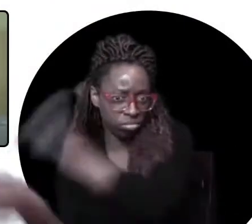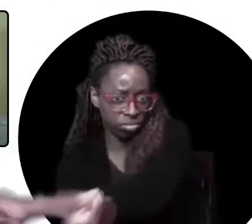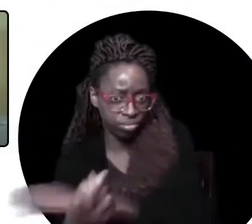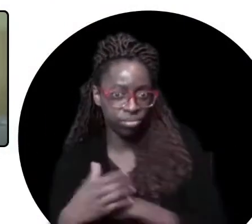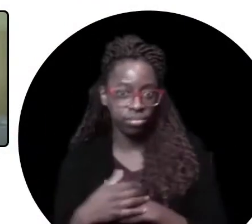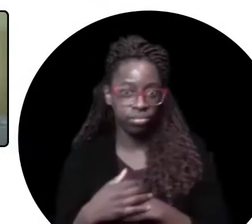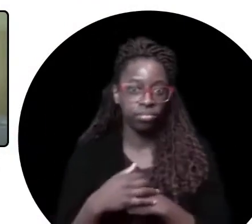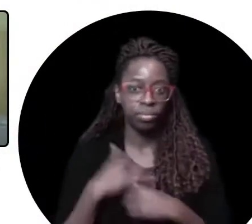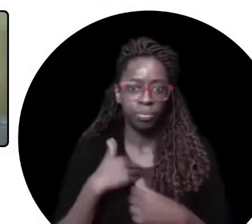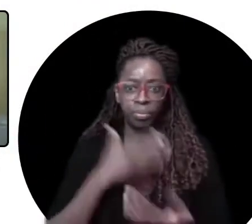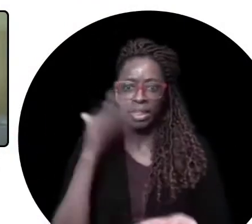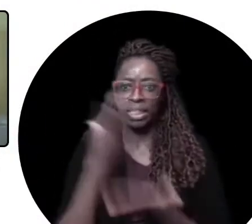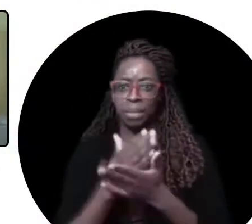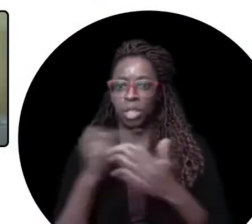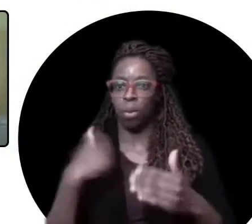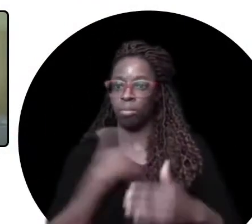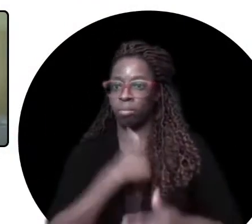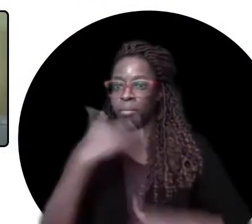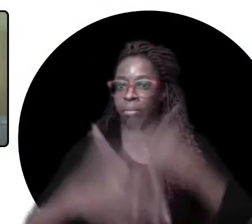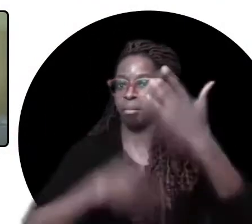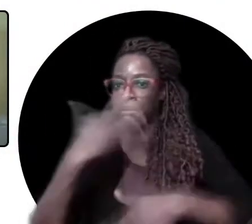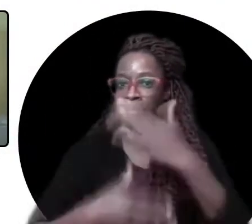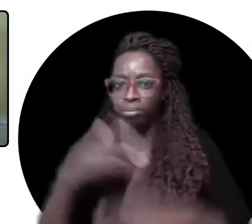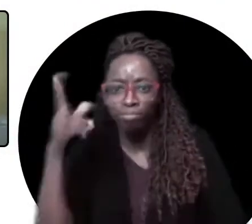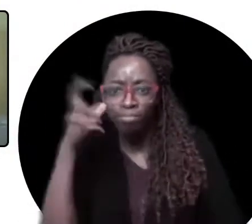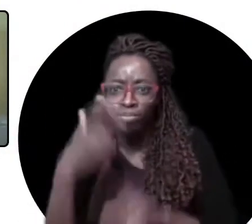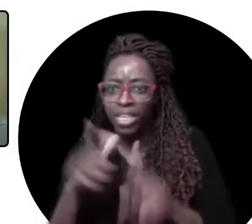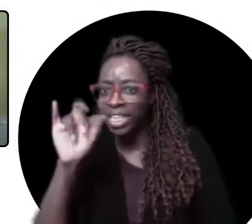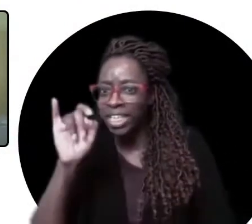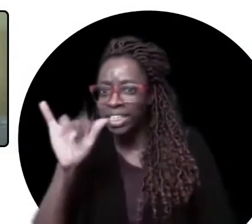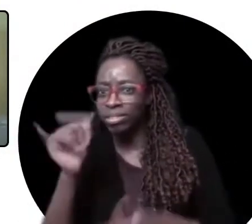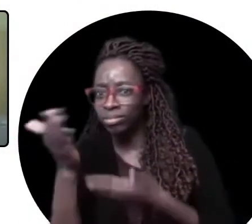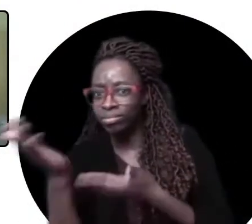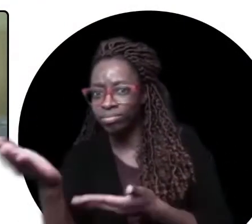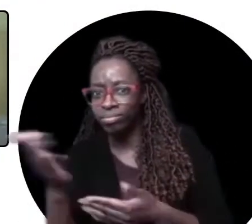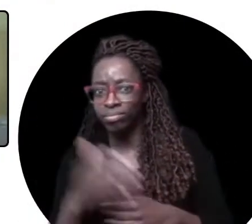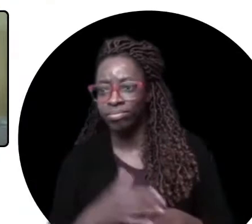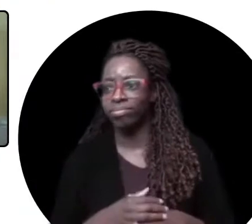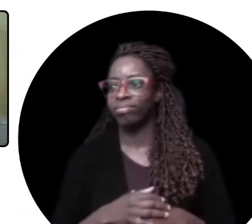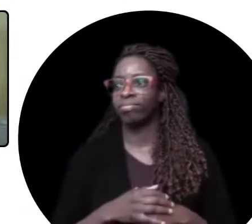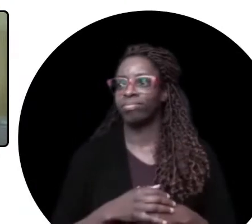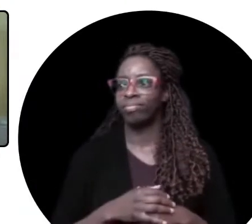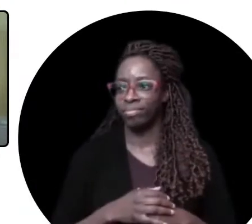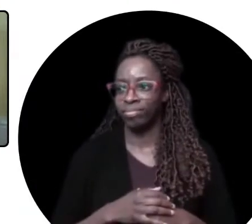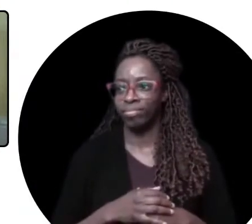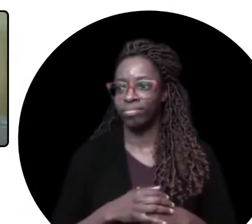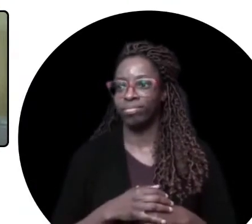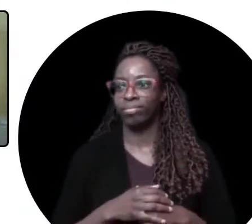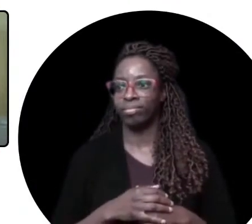Thank you so much. That was beautiful. Leti, would you mind? You ready?